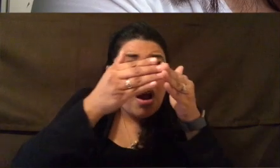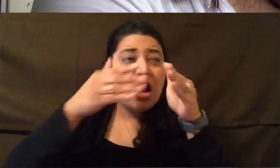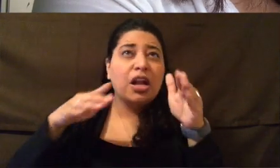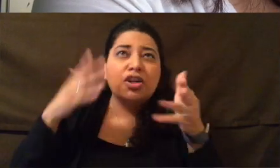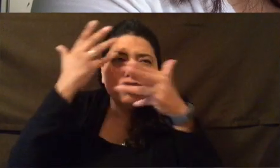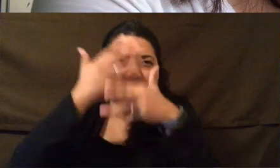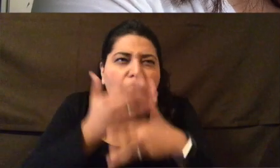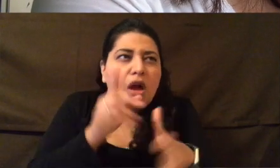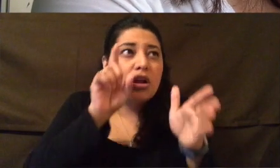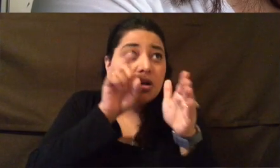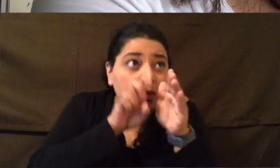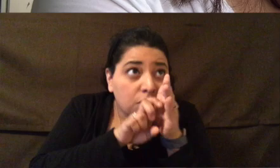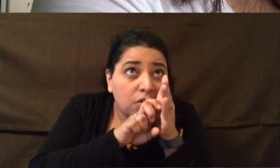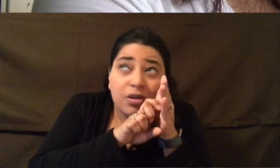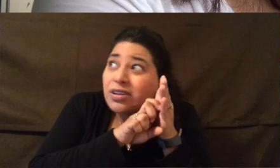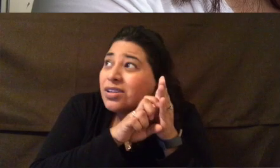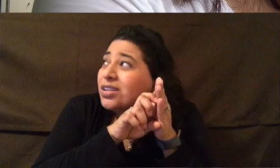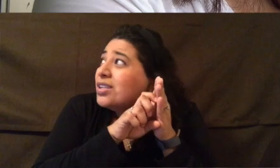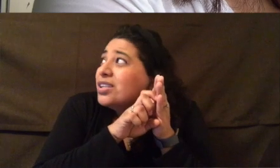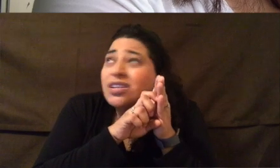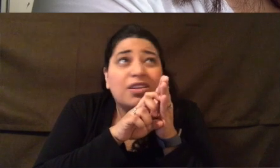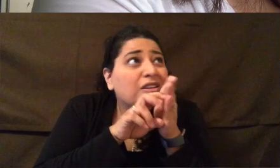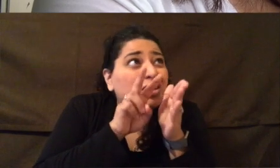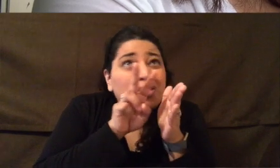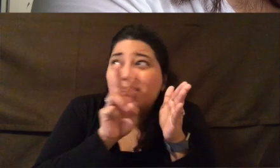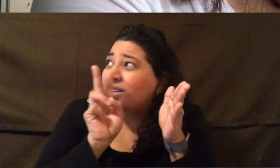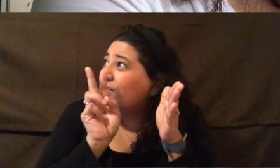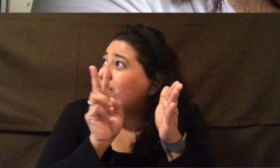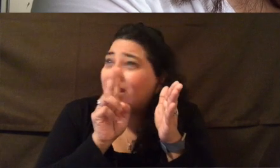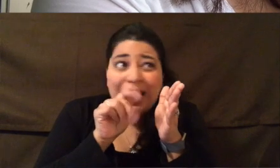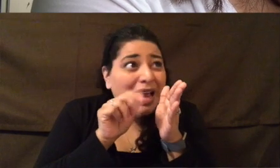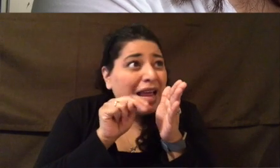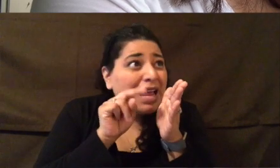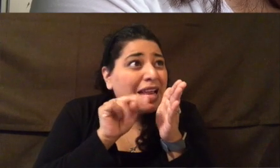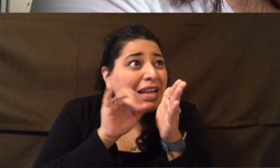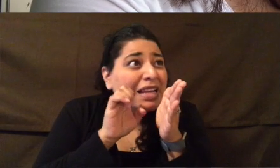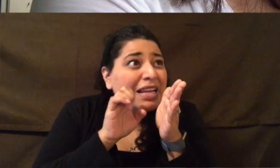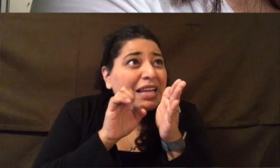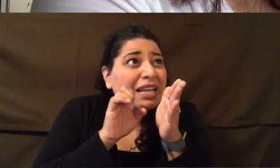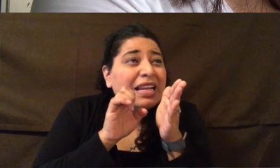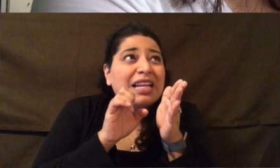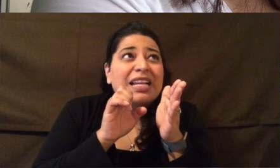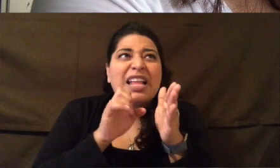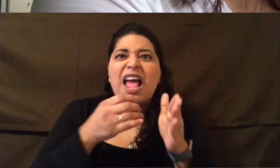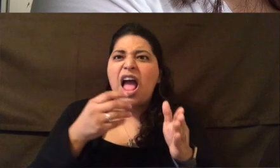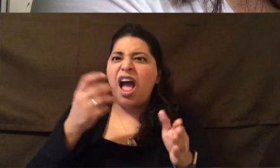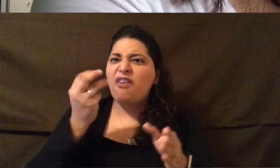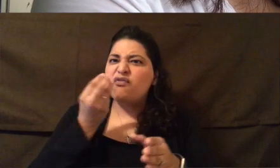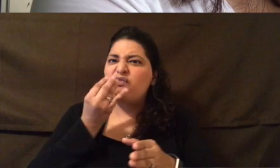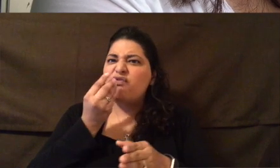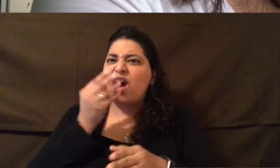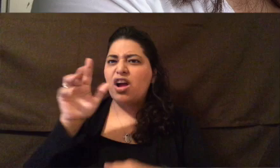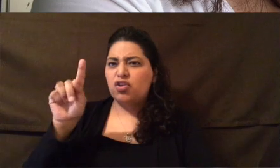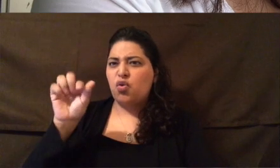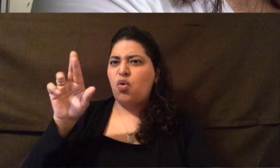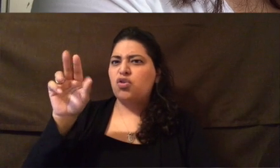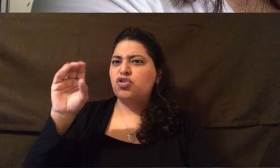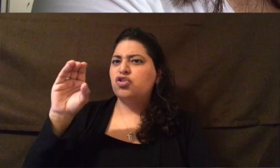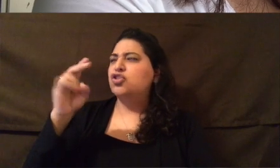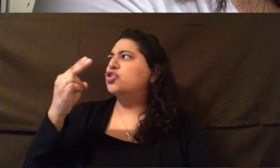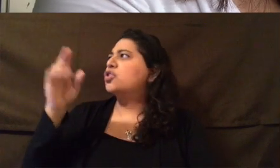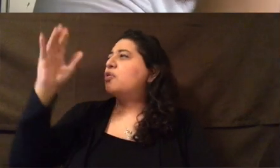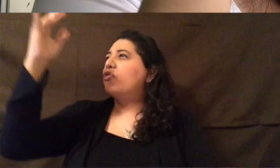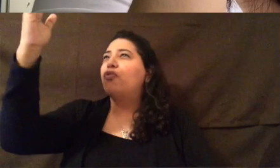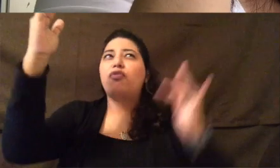down. He shivered as he looked around for Annie. Torches lit the high wall around the courtyard. The courtyard was